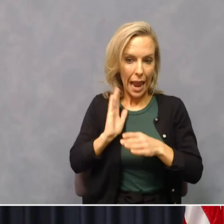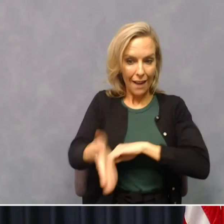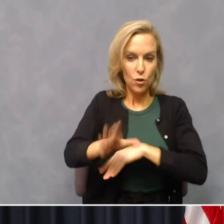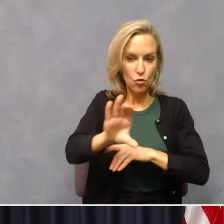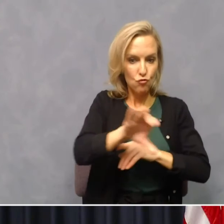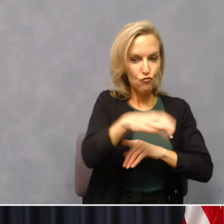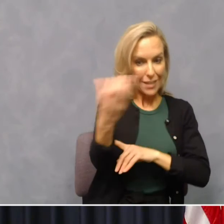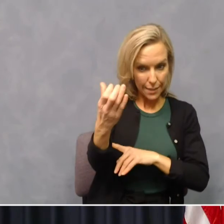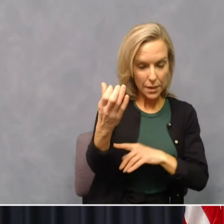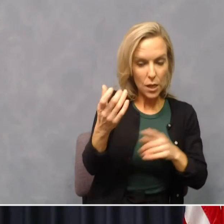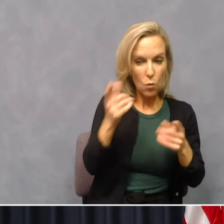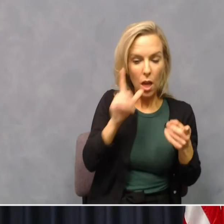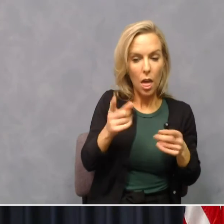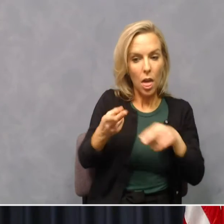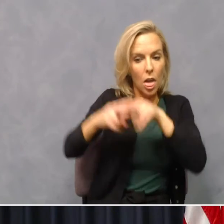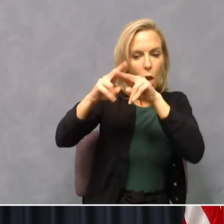decline?